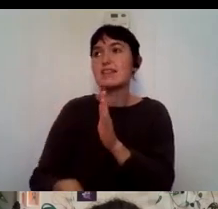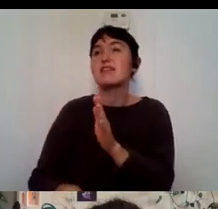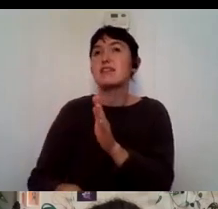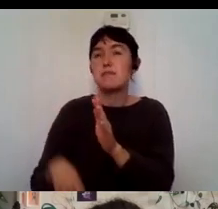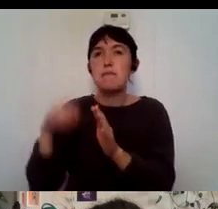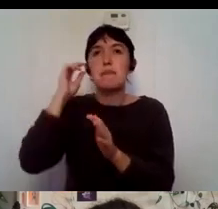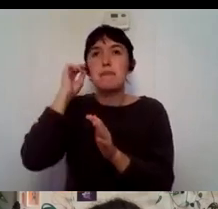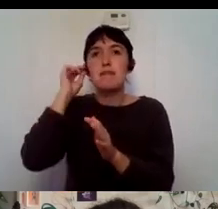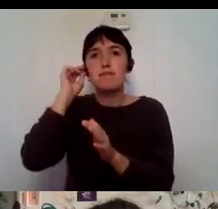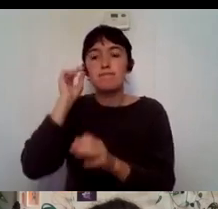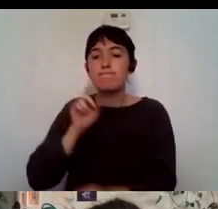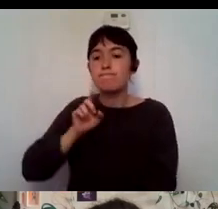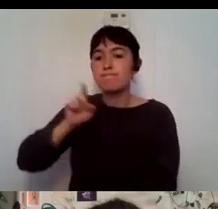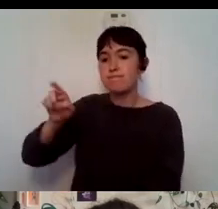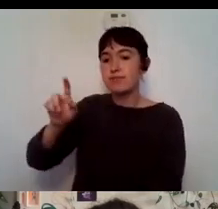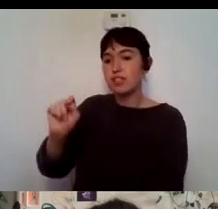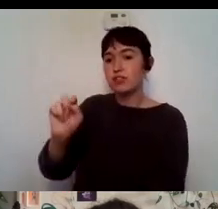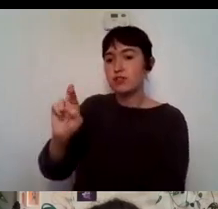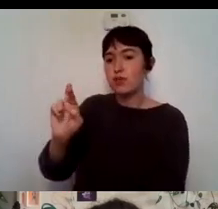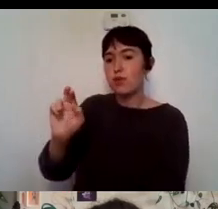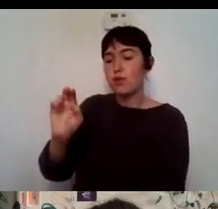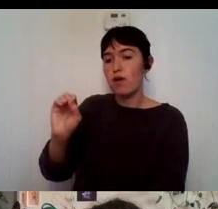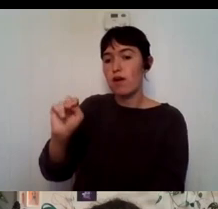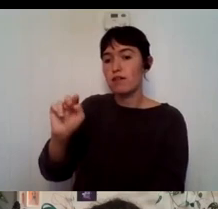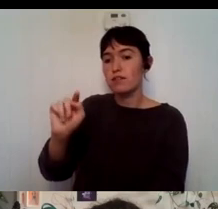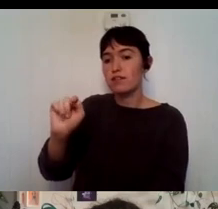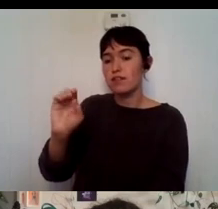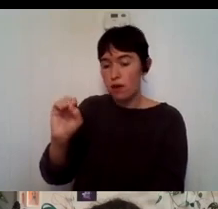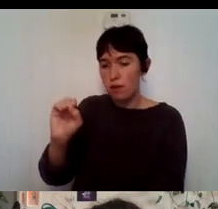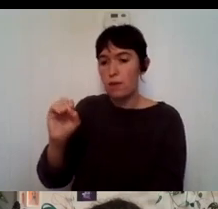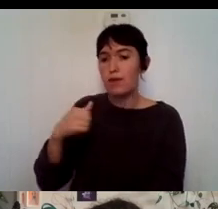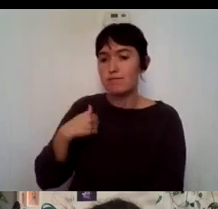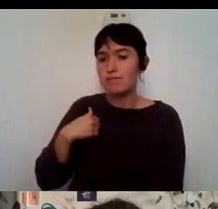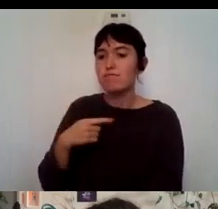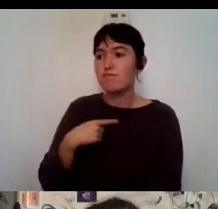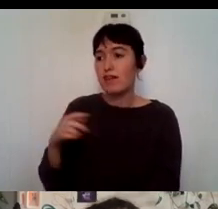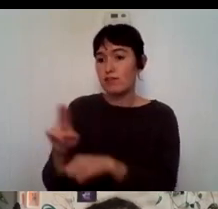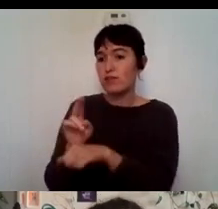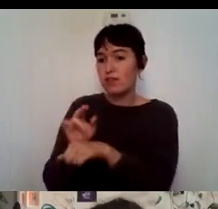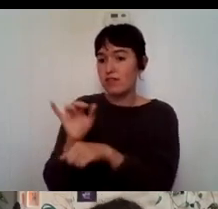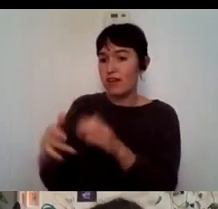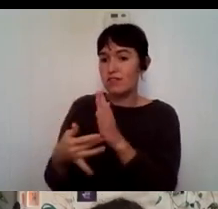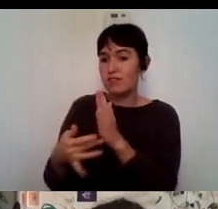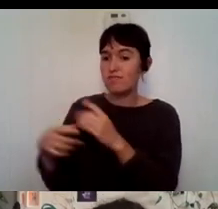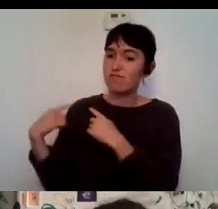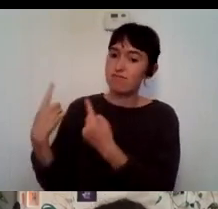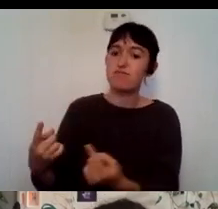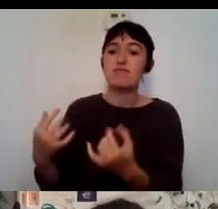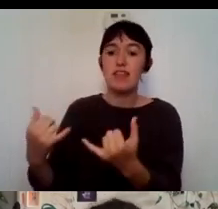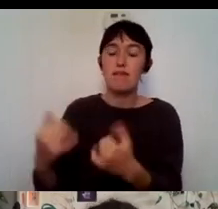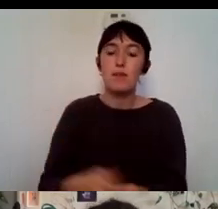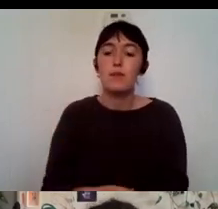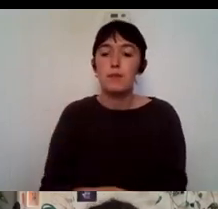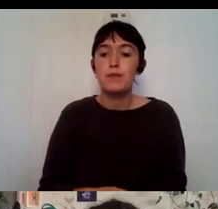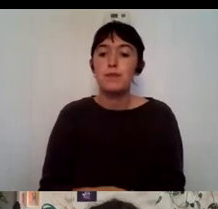over in Toronto, and I've been using it ever since. So the technology has really advanced in